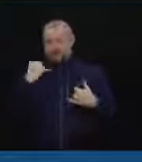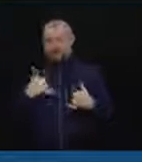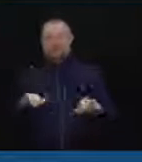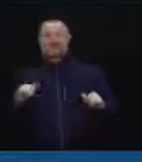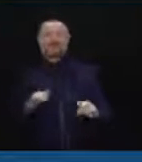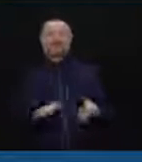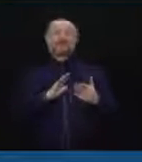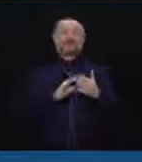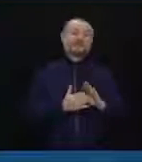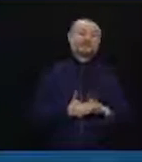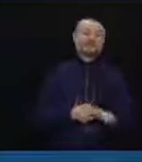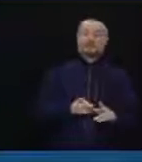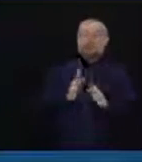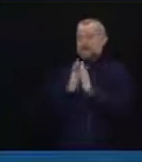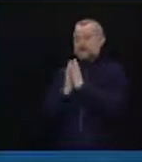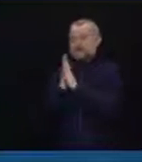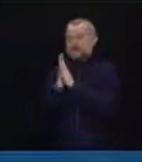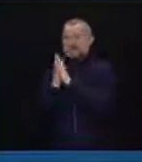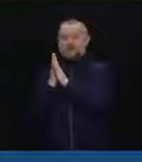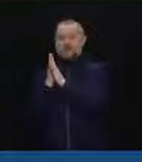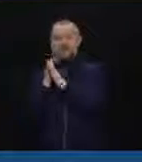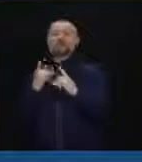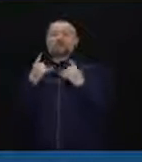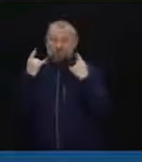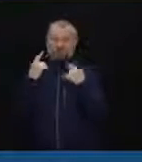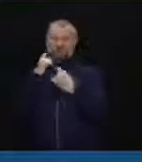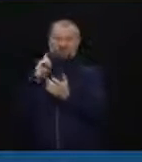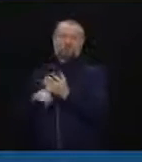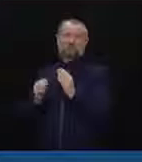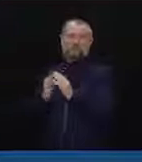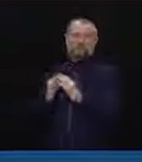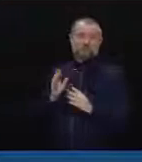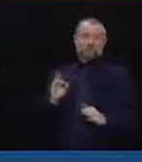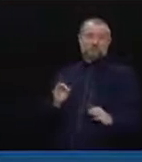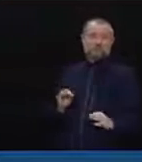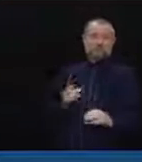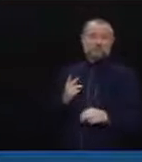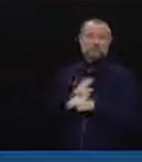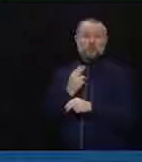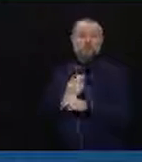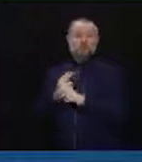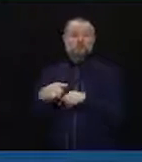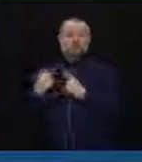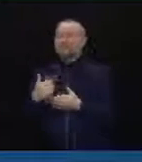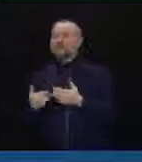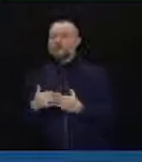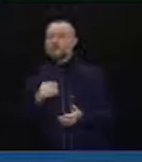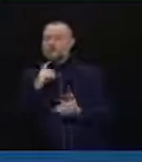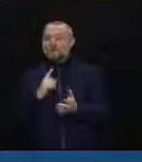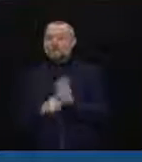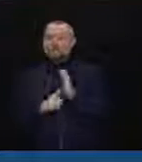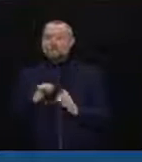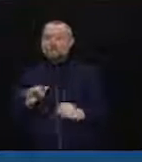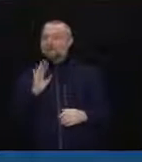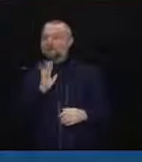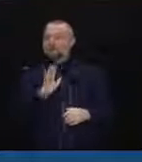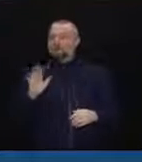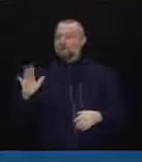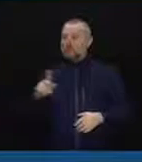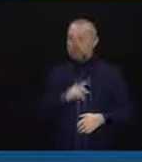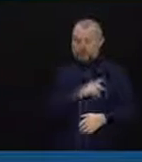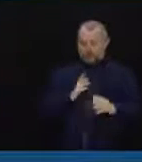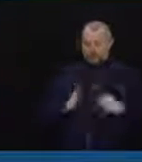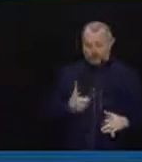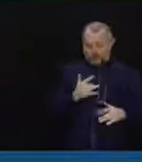people walk the streets outdoors wearing them for months, even though they've not been required. I think it's people's personal comfort level. Going into a